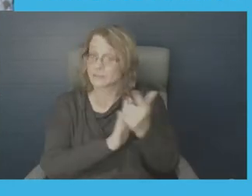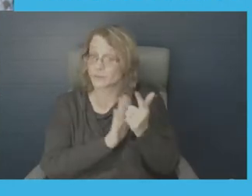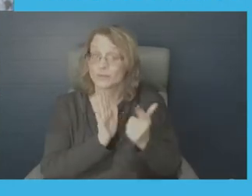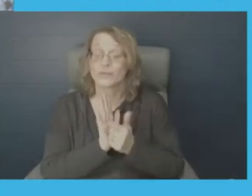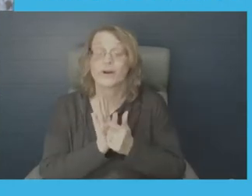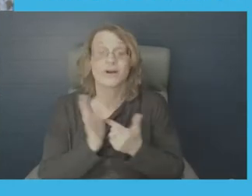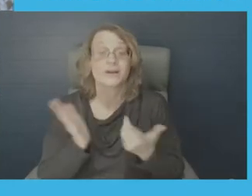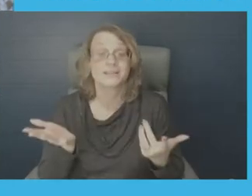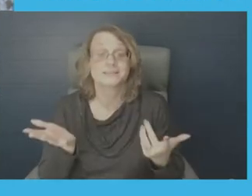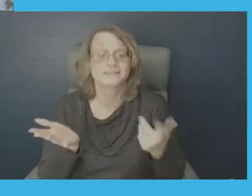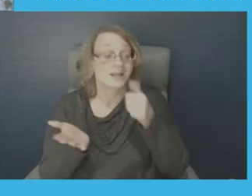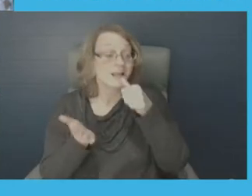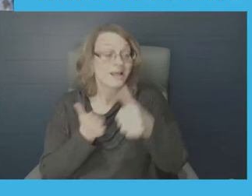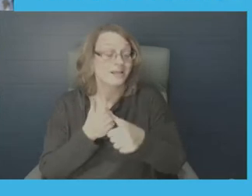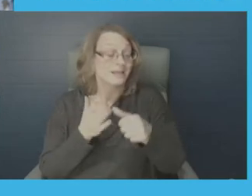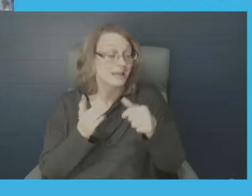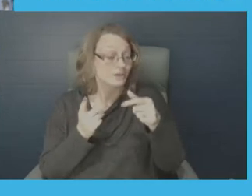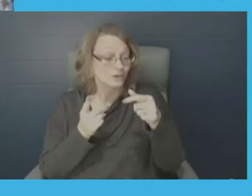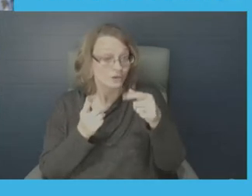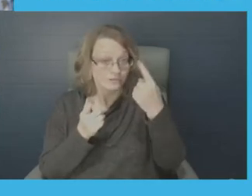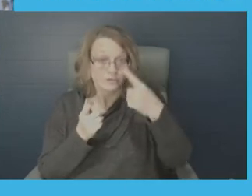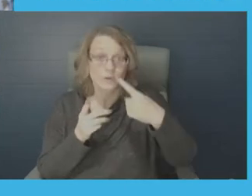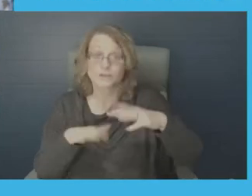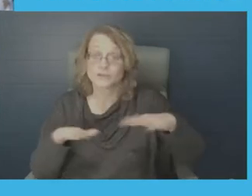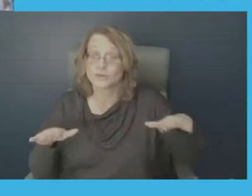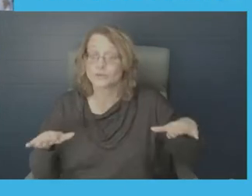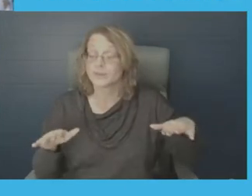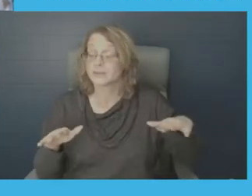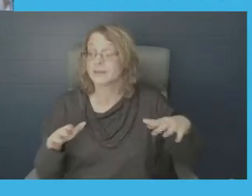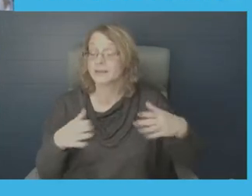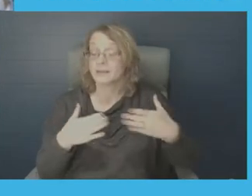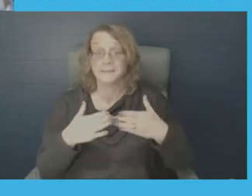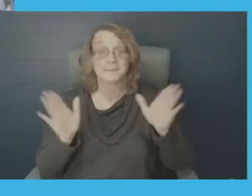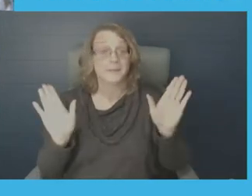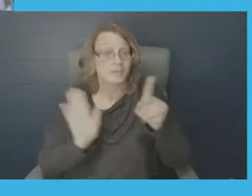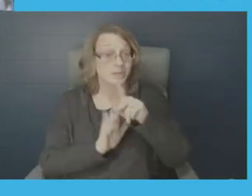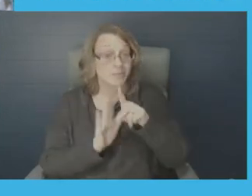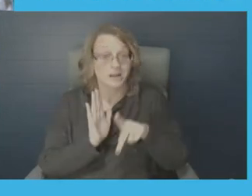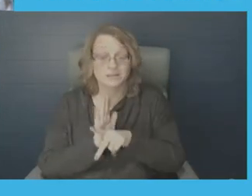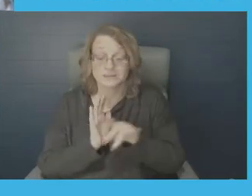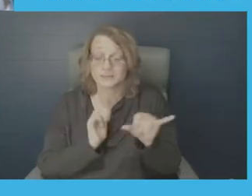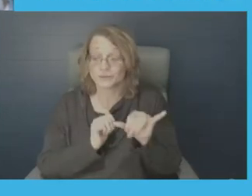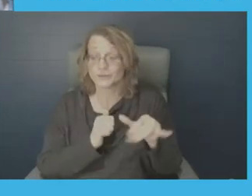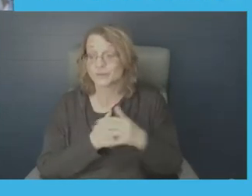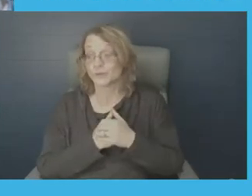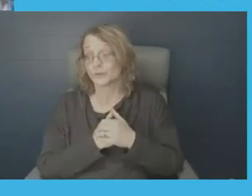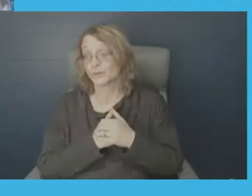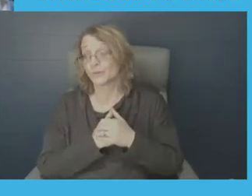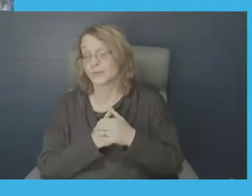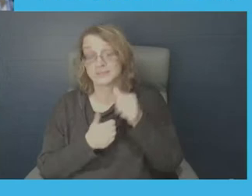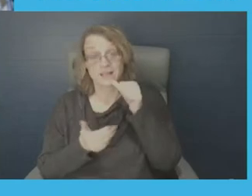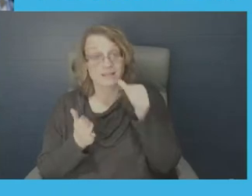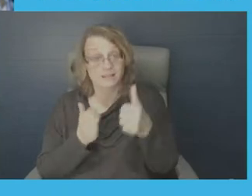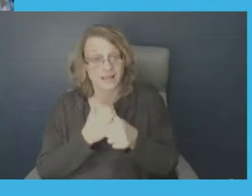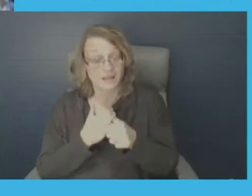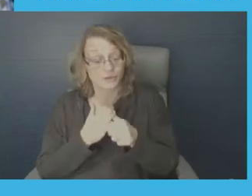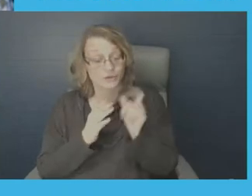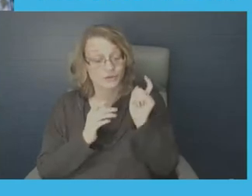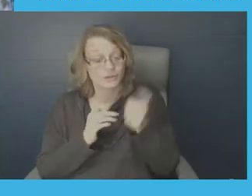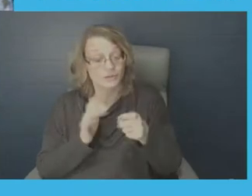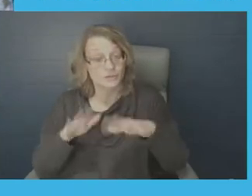children. That's what a law is. It's a letter to our children. That's what public policy